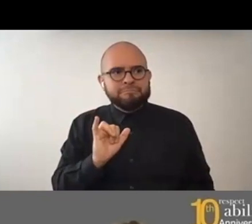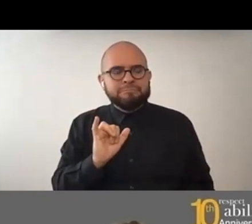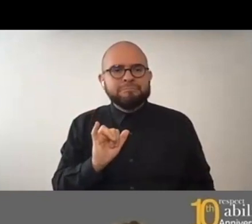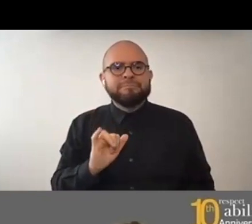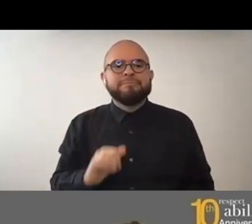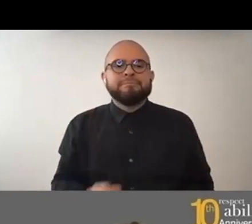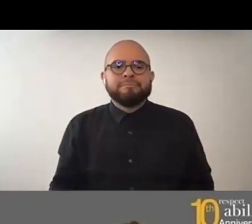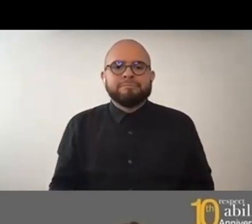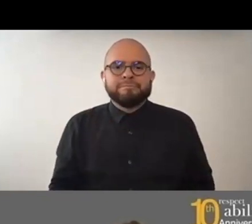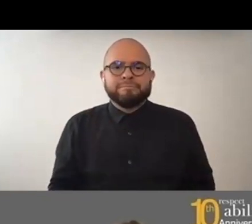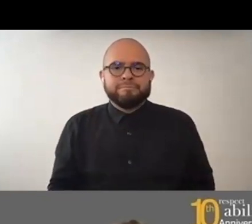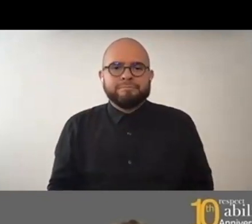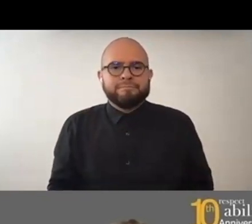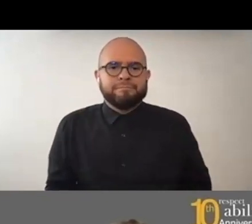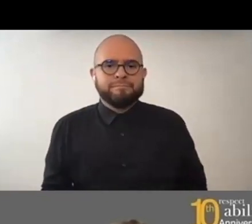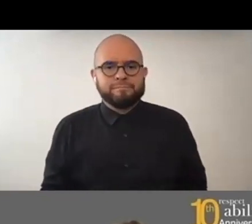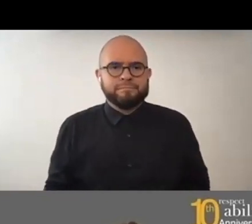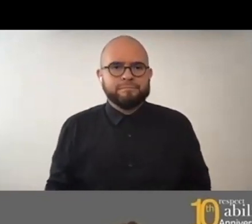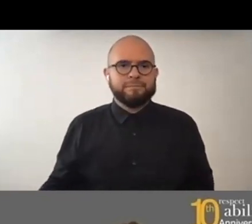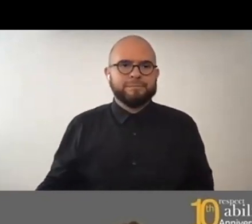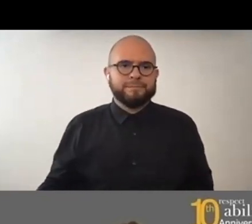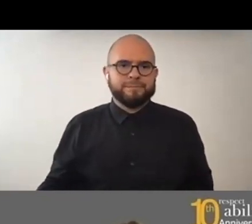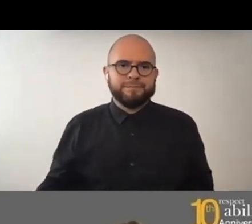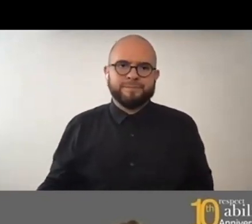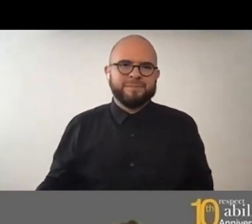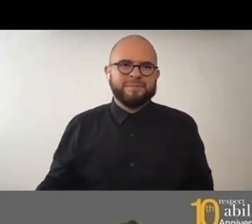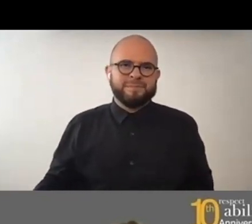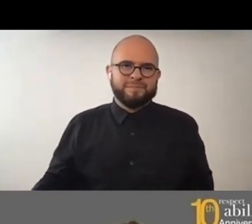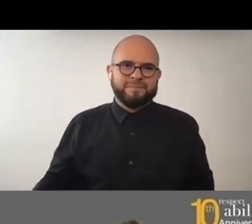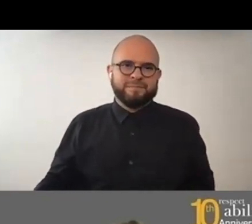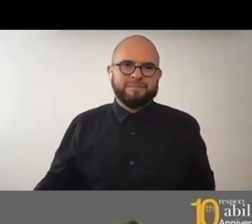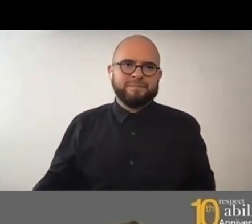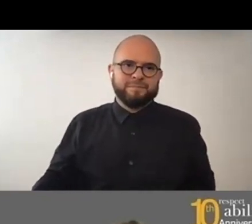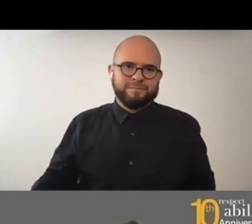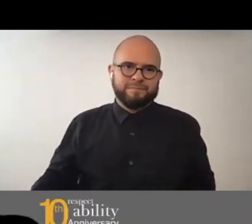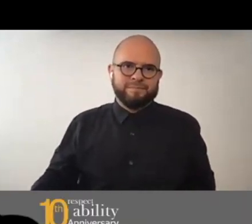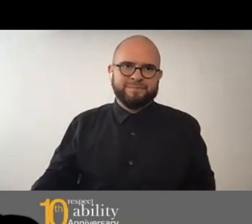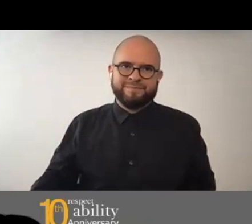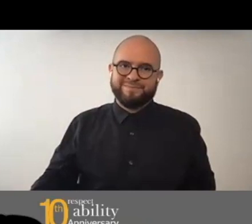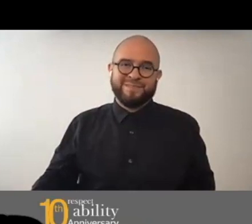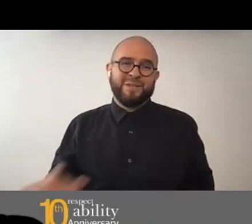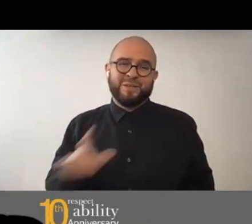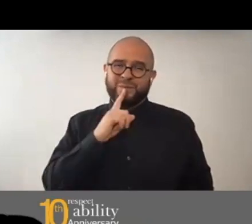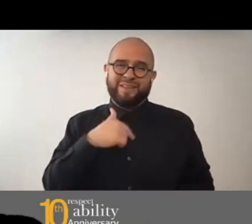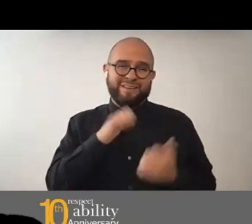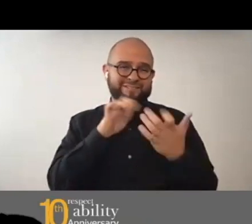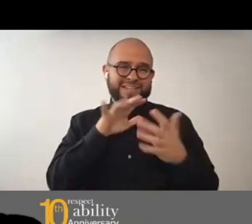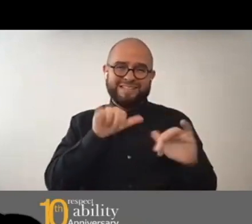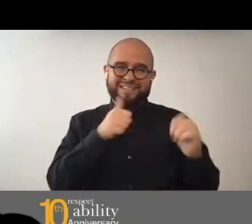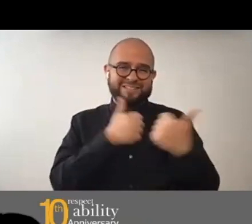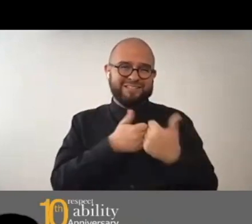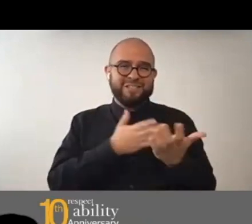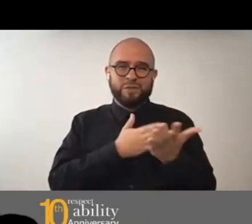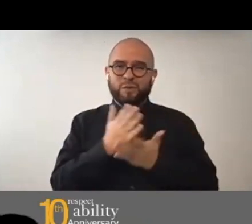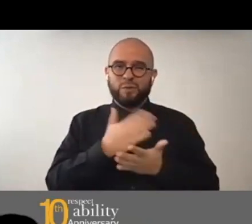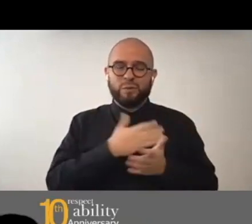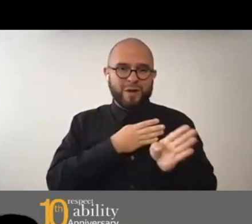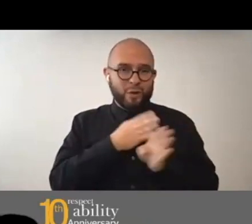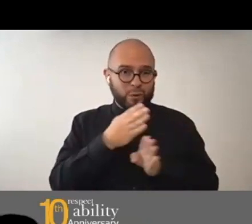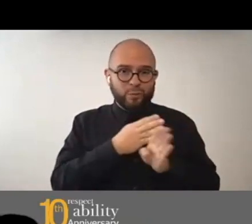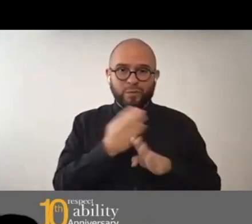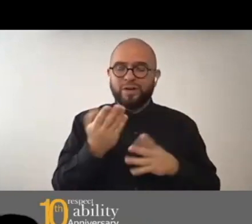I have faced that challenge throughout my career and having to advocate for myself. And in a lot of cases that meant